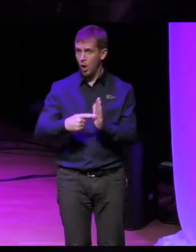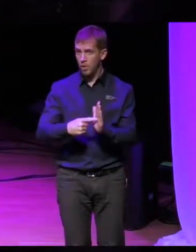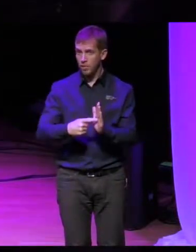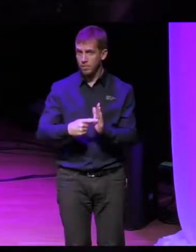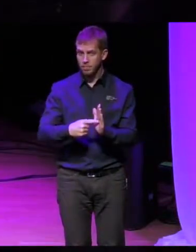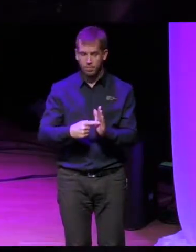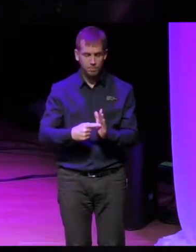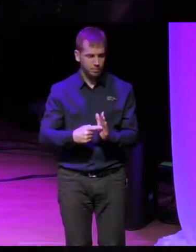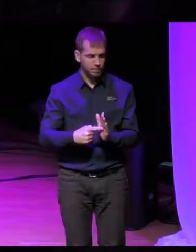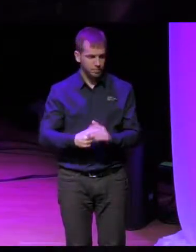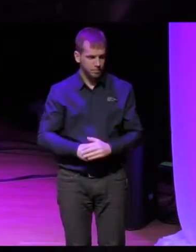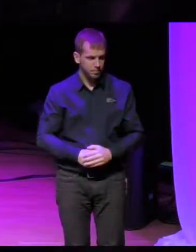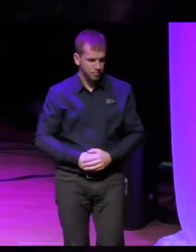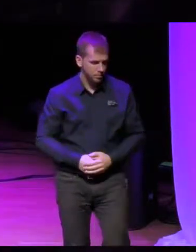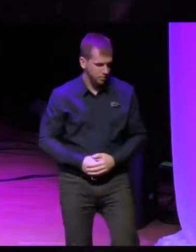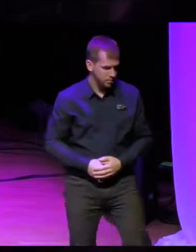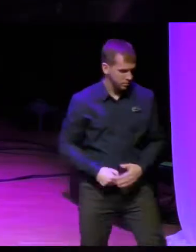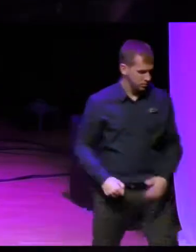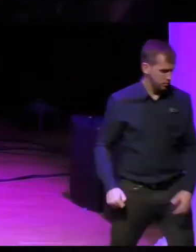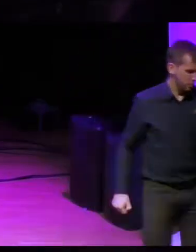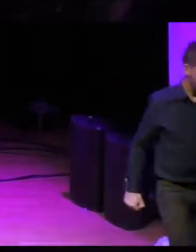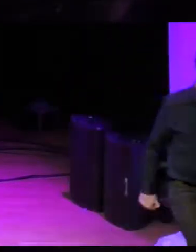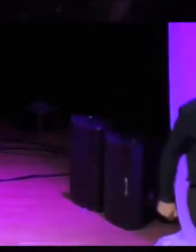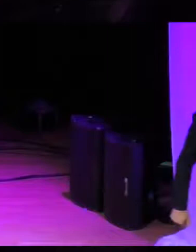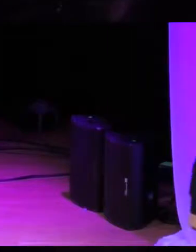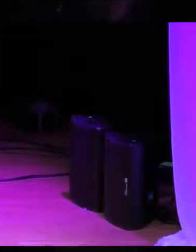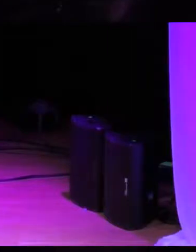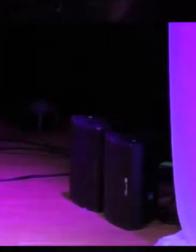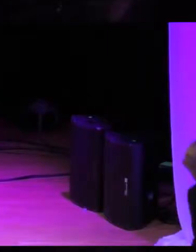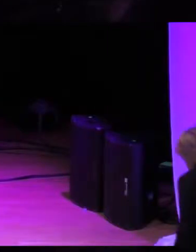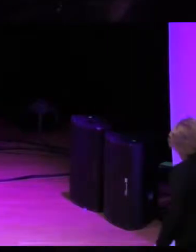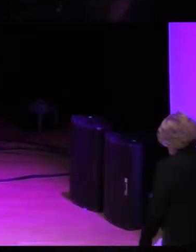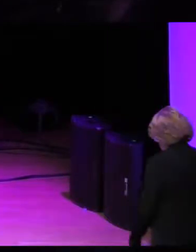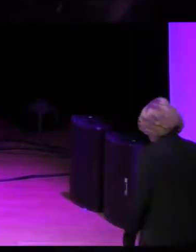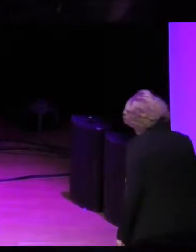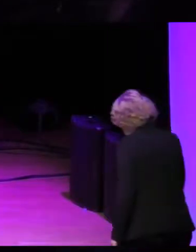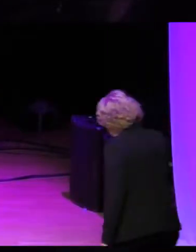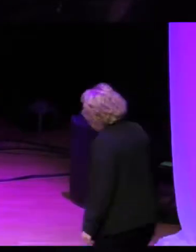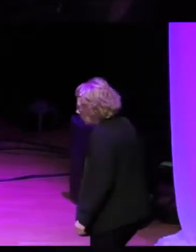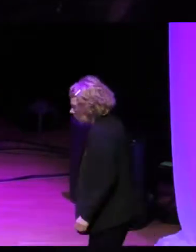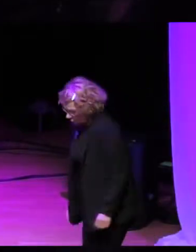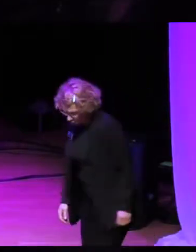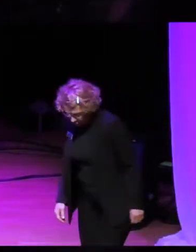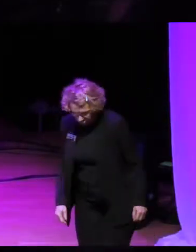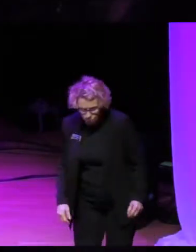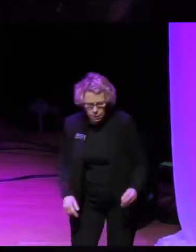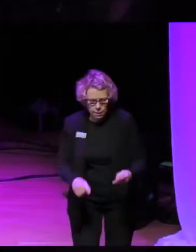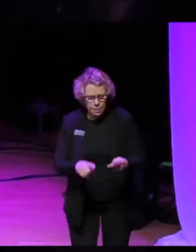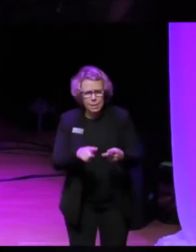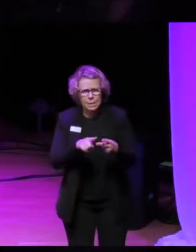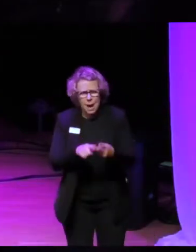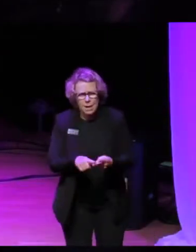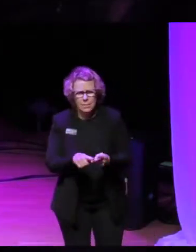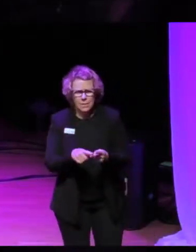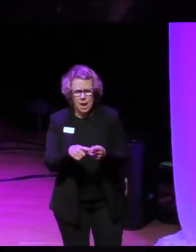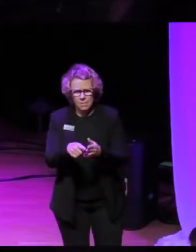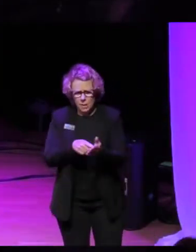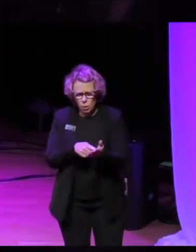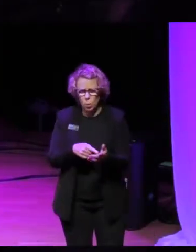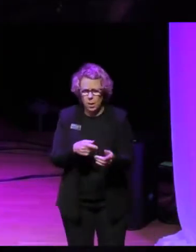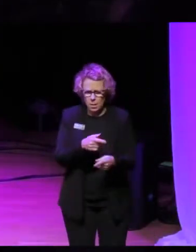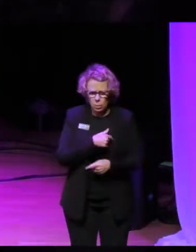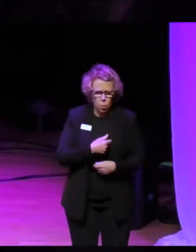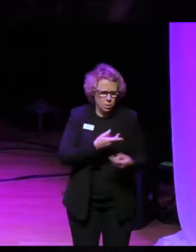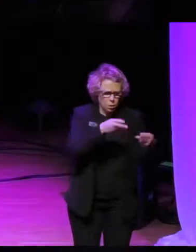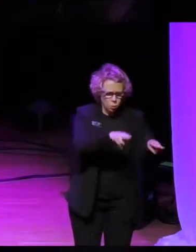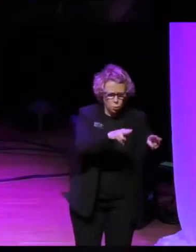Now, the second version of the travel ban was accepted for review by the Supreme Court. The Supreme Court granted cert, which is the procedure